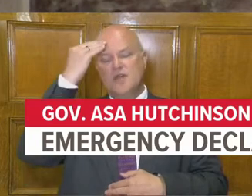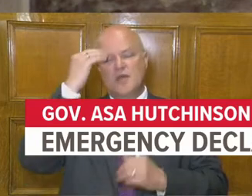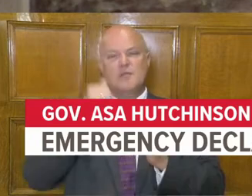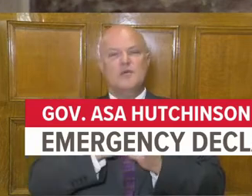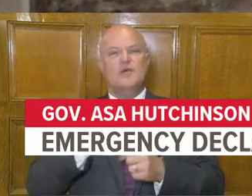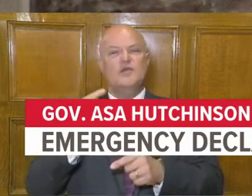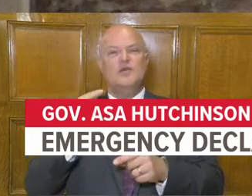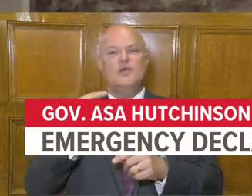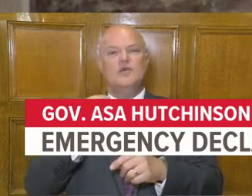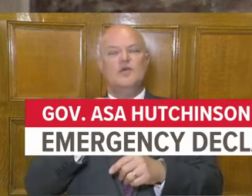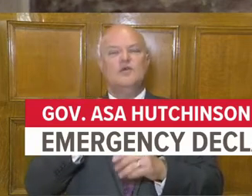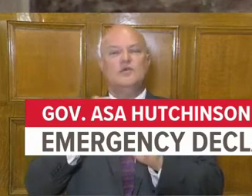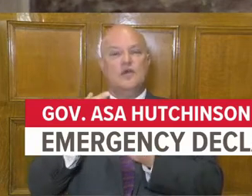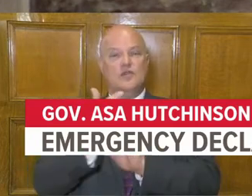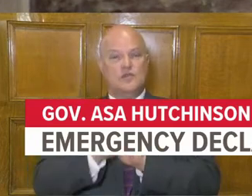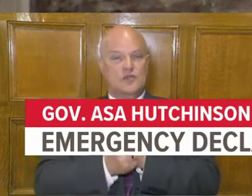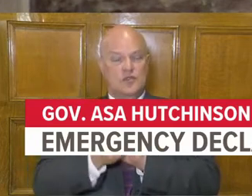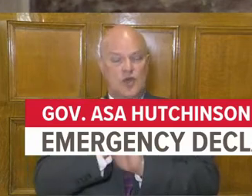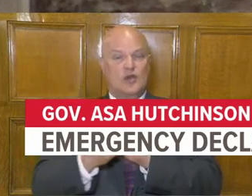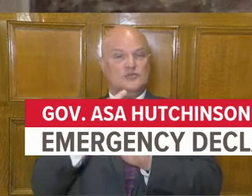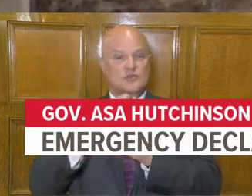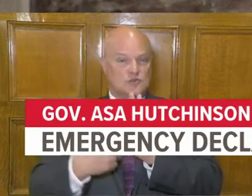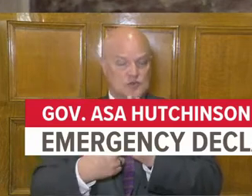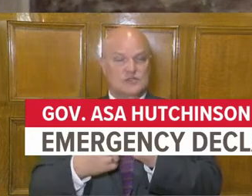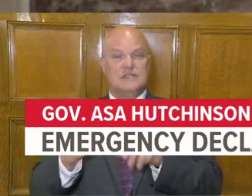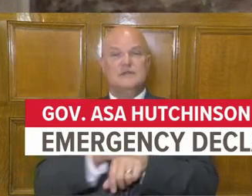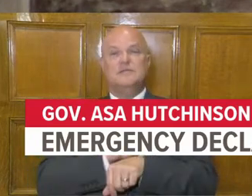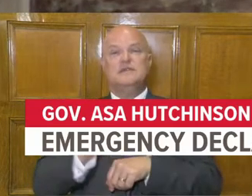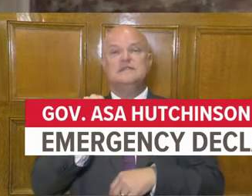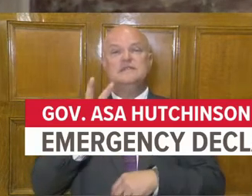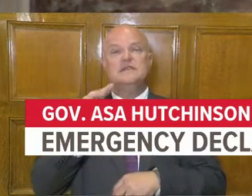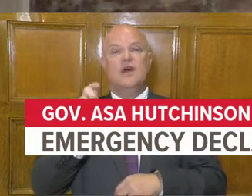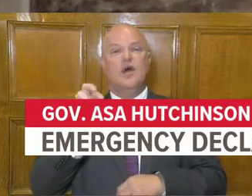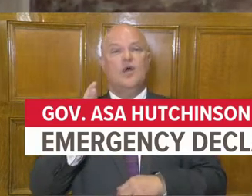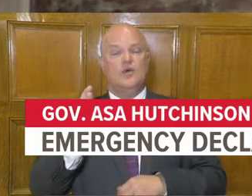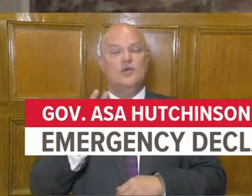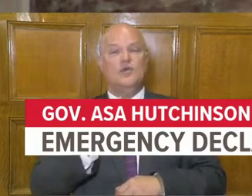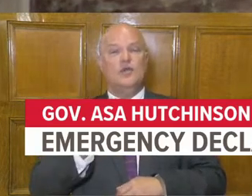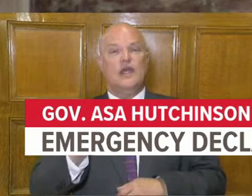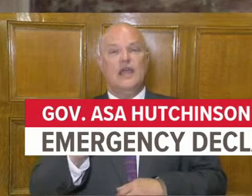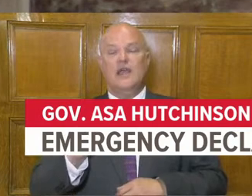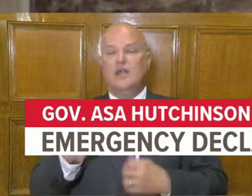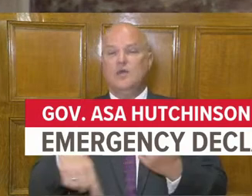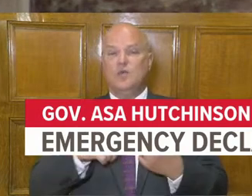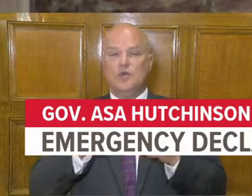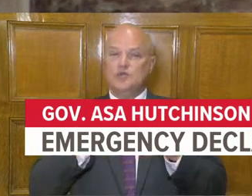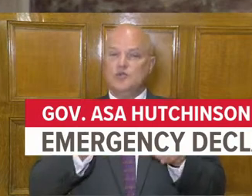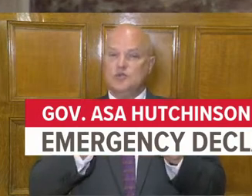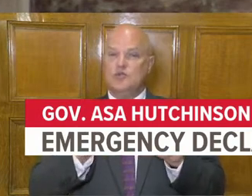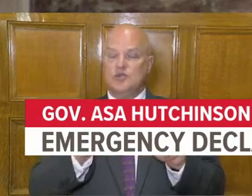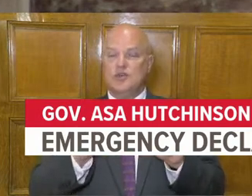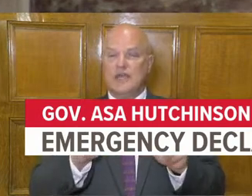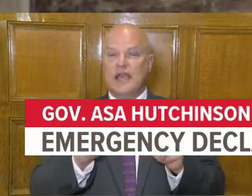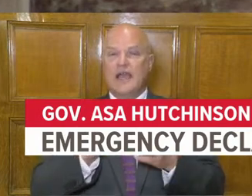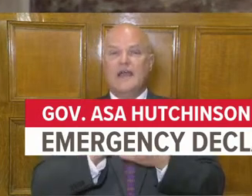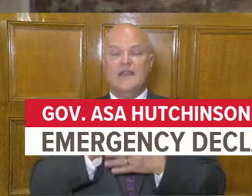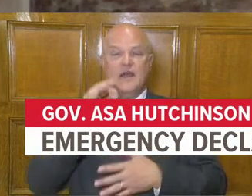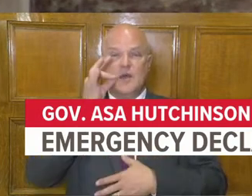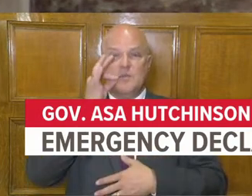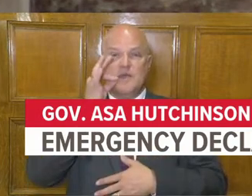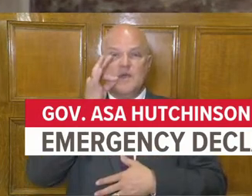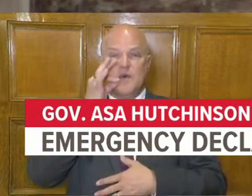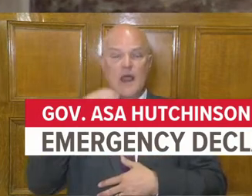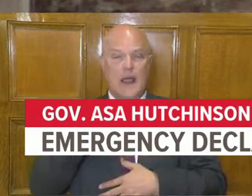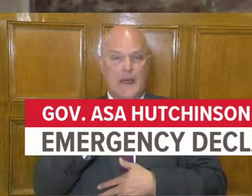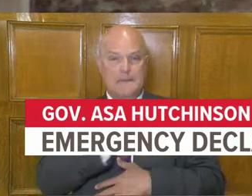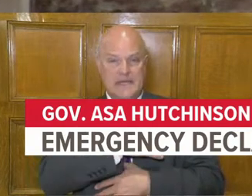the regulatory environment as a business owner. And whenever you look at the Marijuana